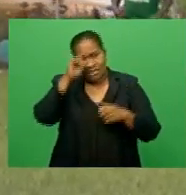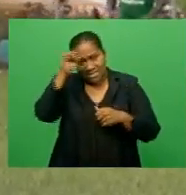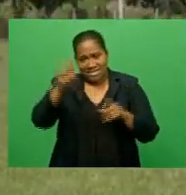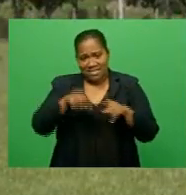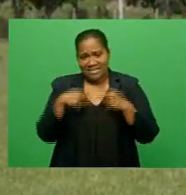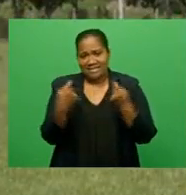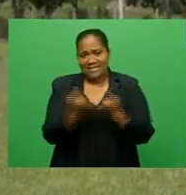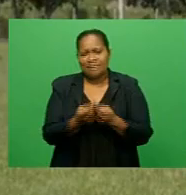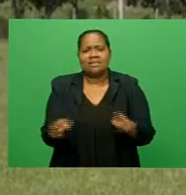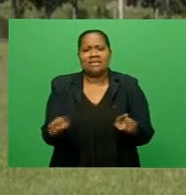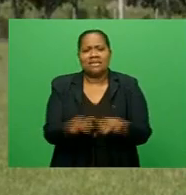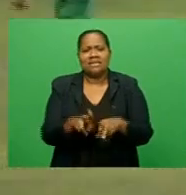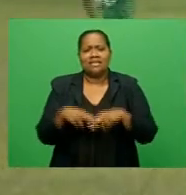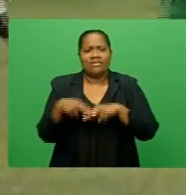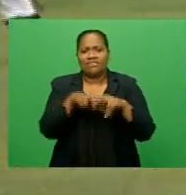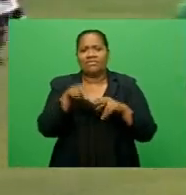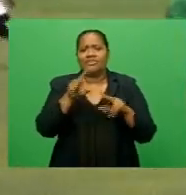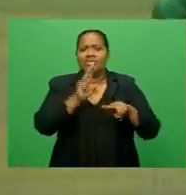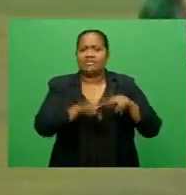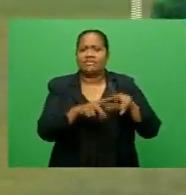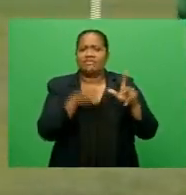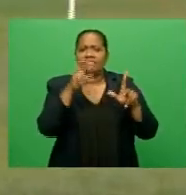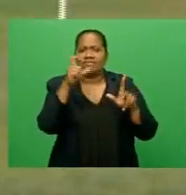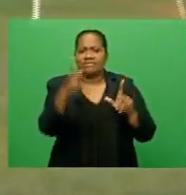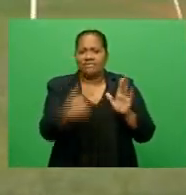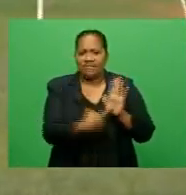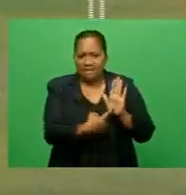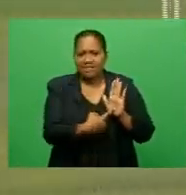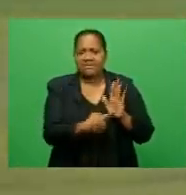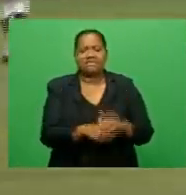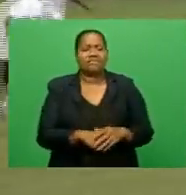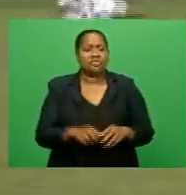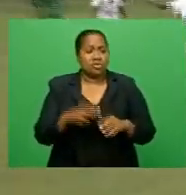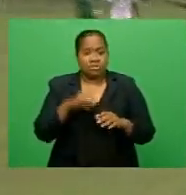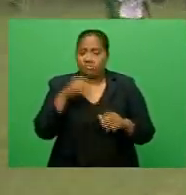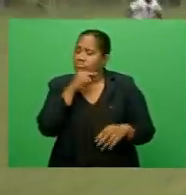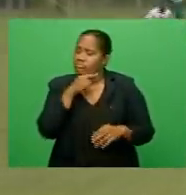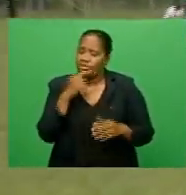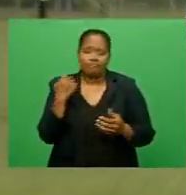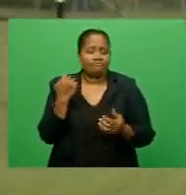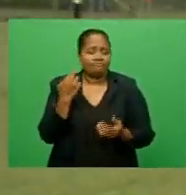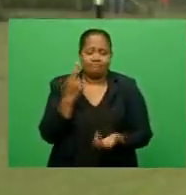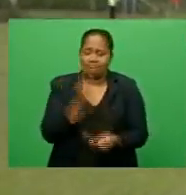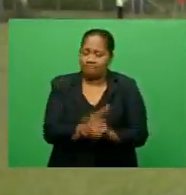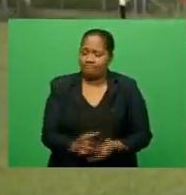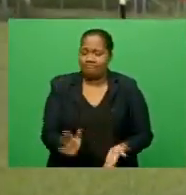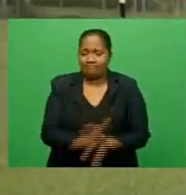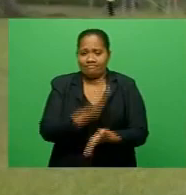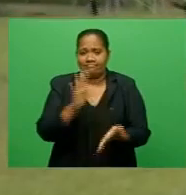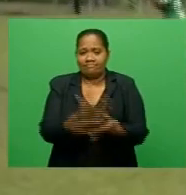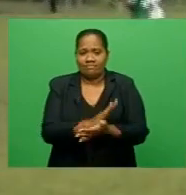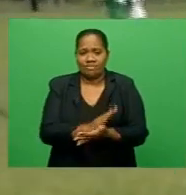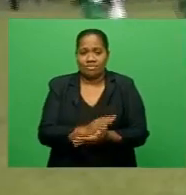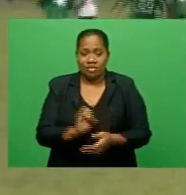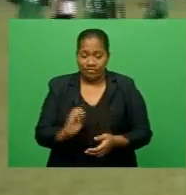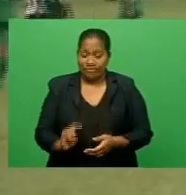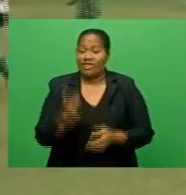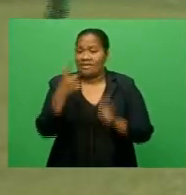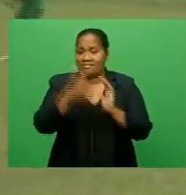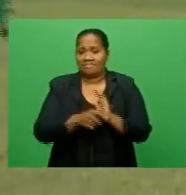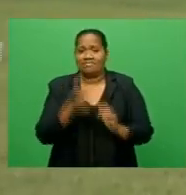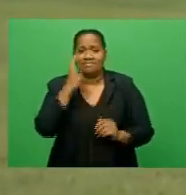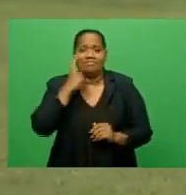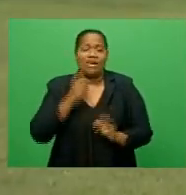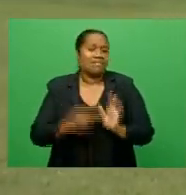Fiji Fact. The boys are pretty happy, and it's good for football in the North. This is the first time they tried it in the North.